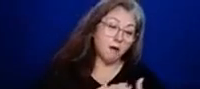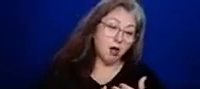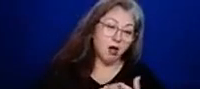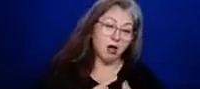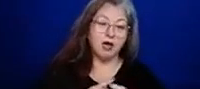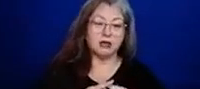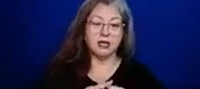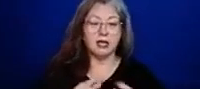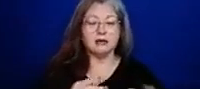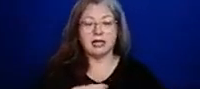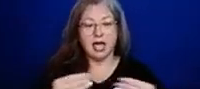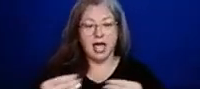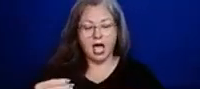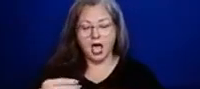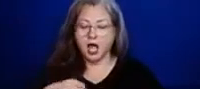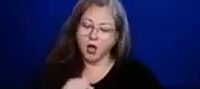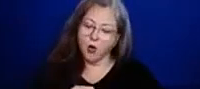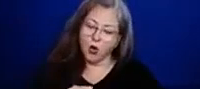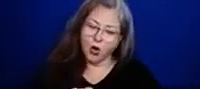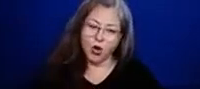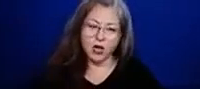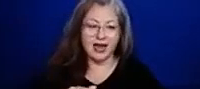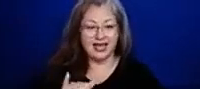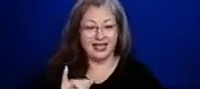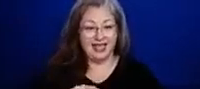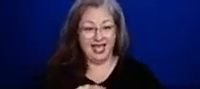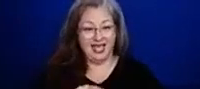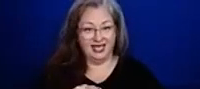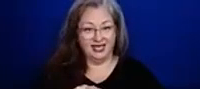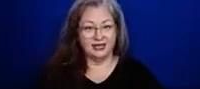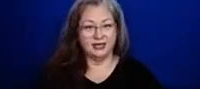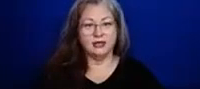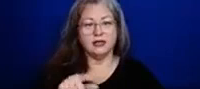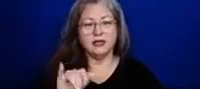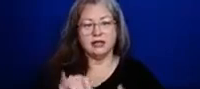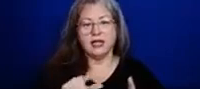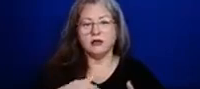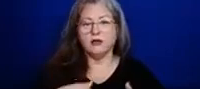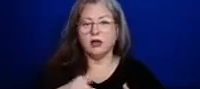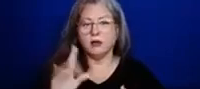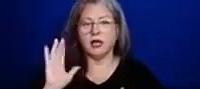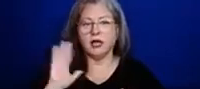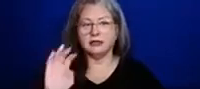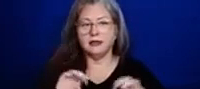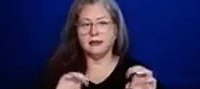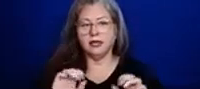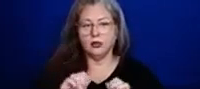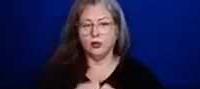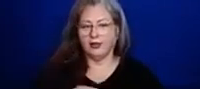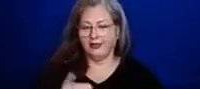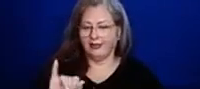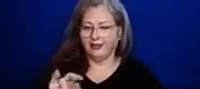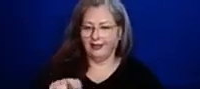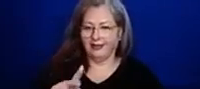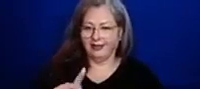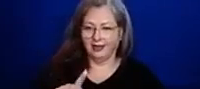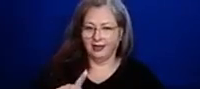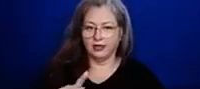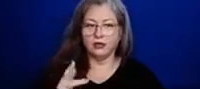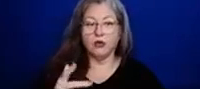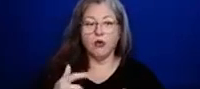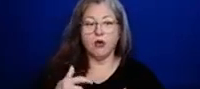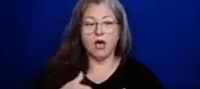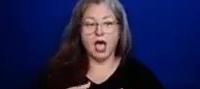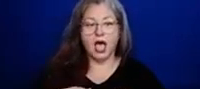I would take it out and then I would work it. Like this one, this was an experiment with the ink. So I